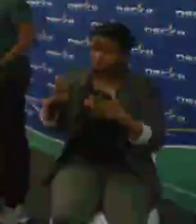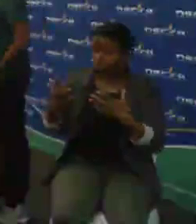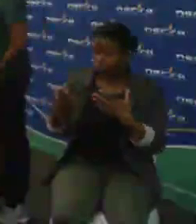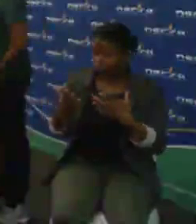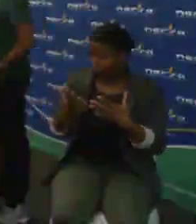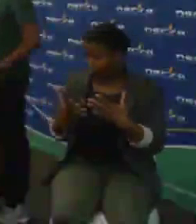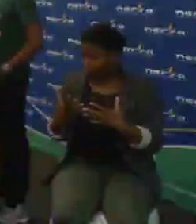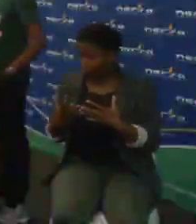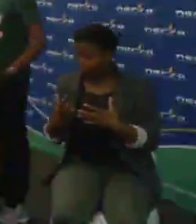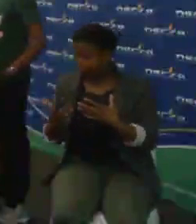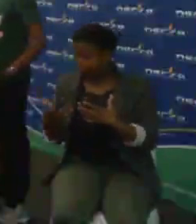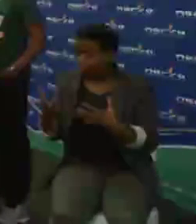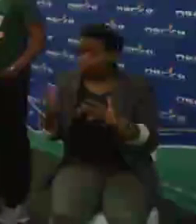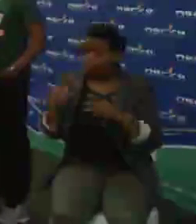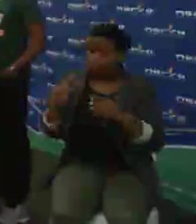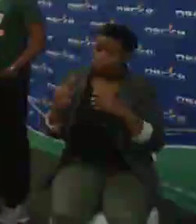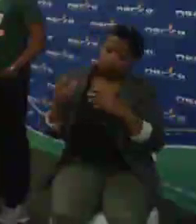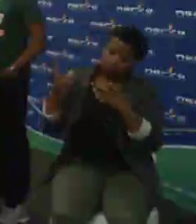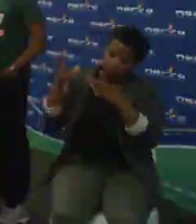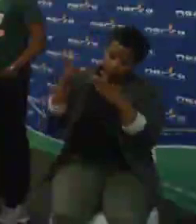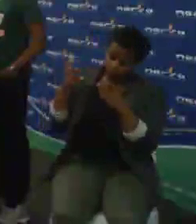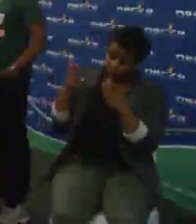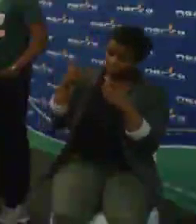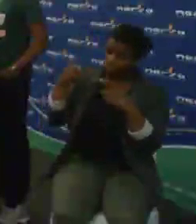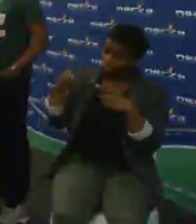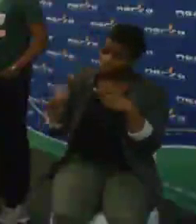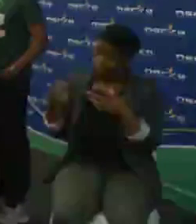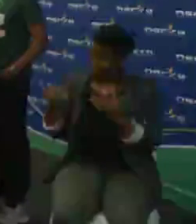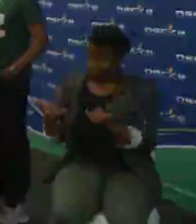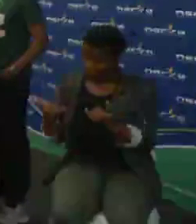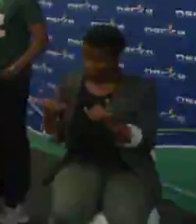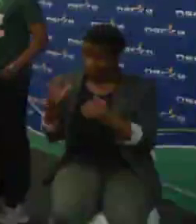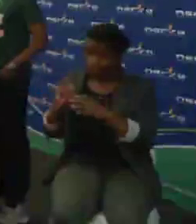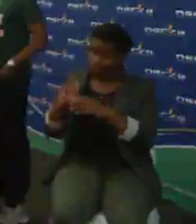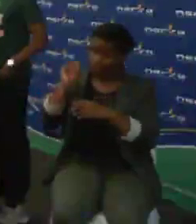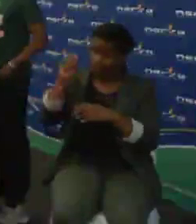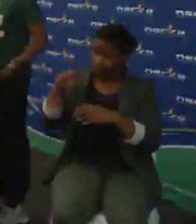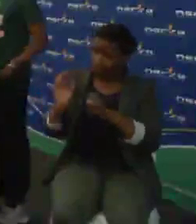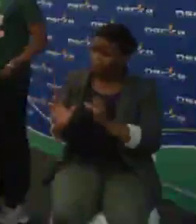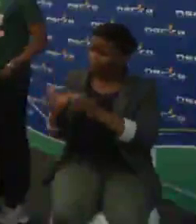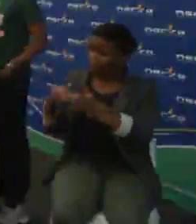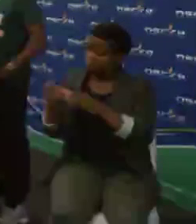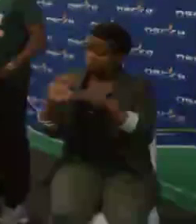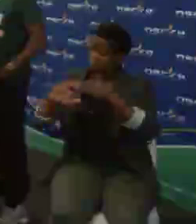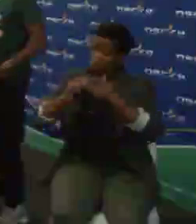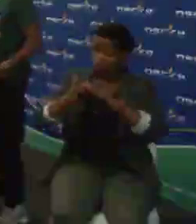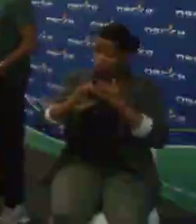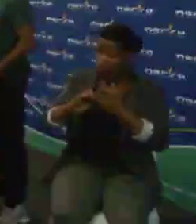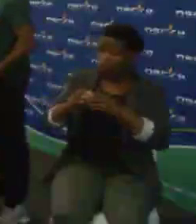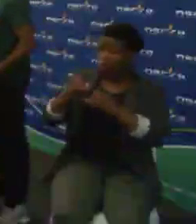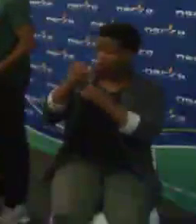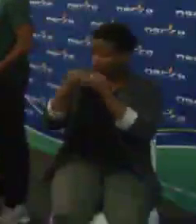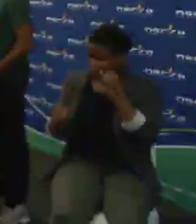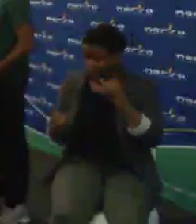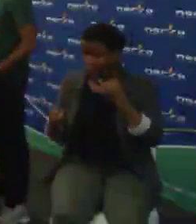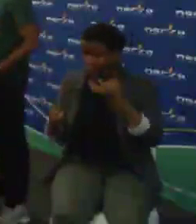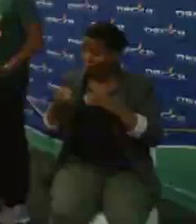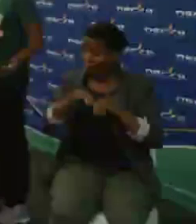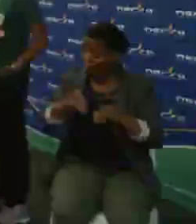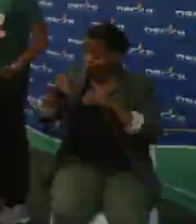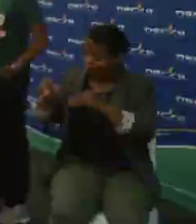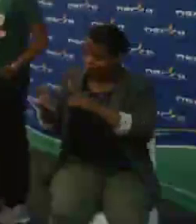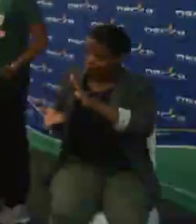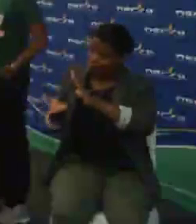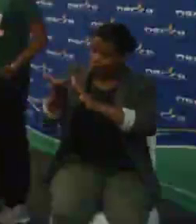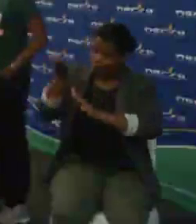And as you've just heard right now, even further down, when you look at the different classes within society, it's even worse as you move away from the